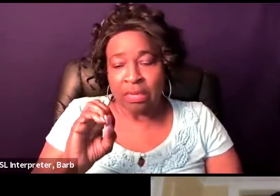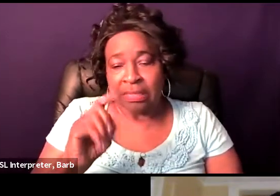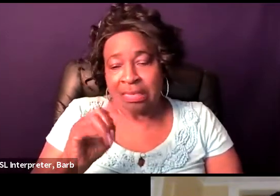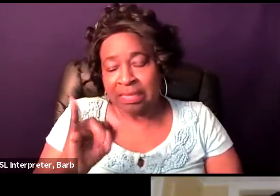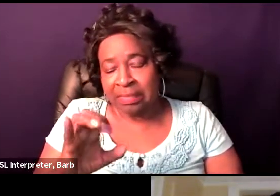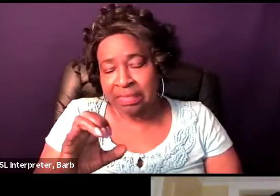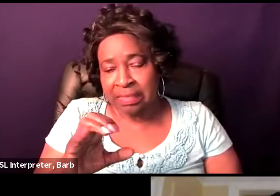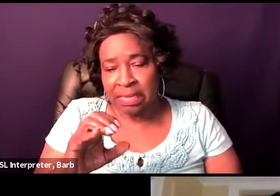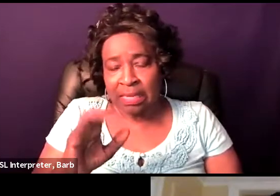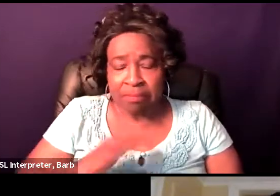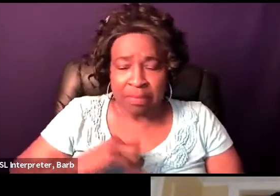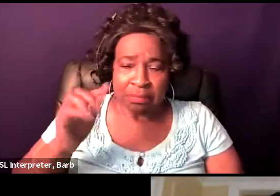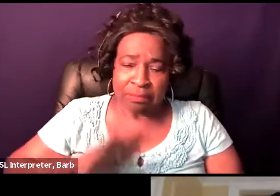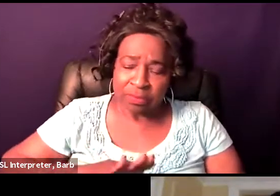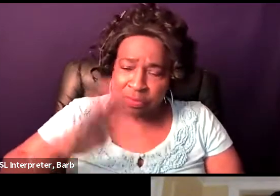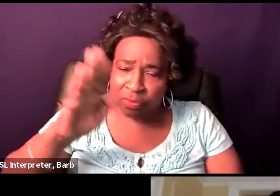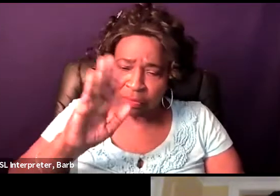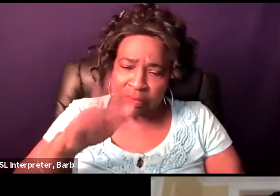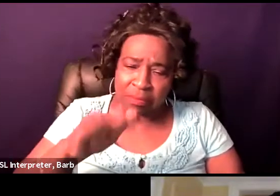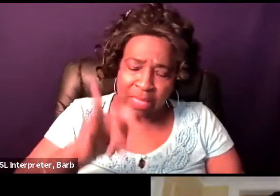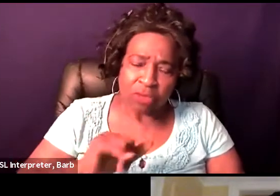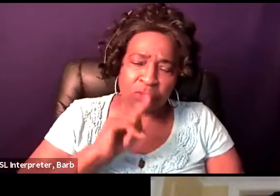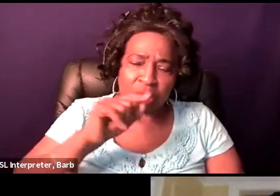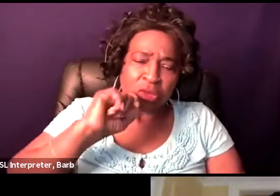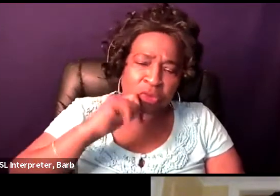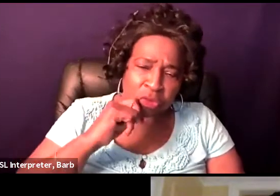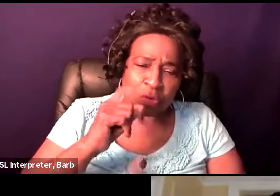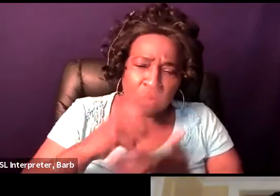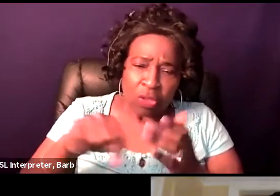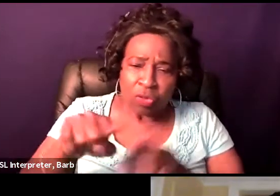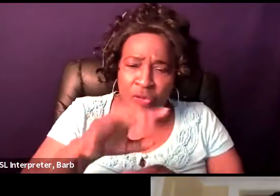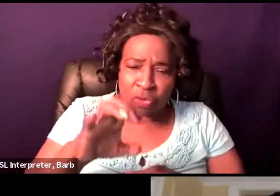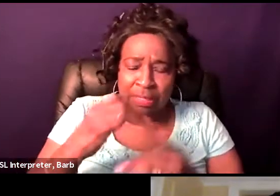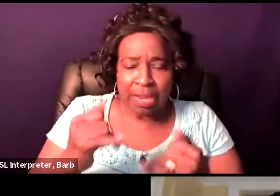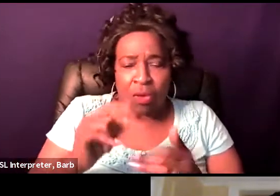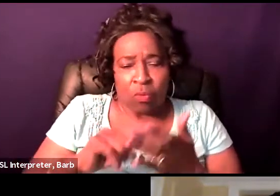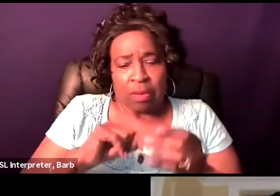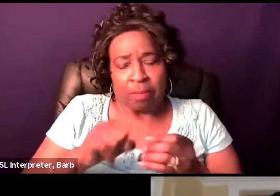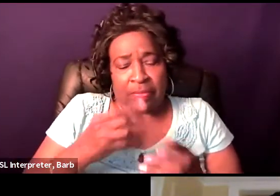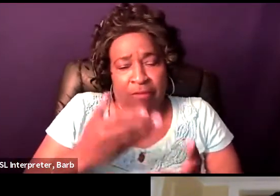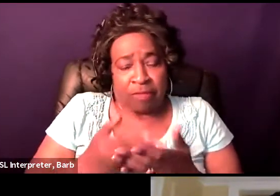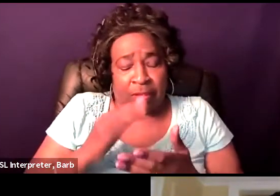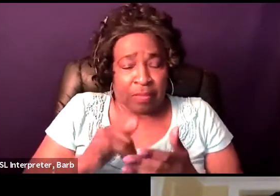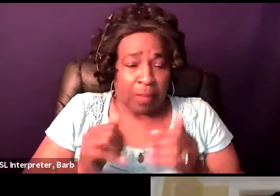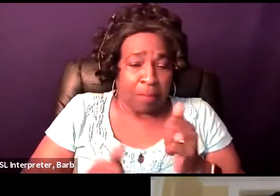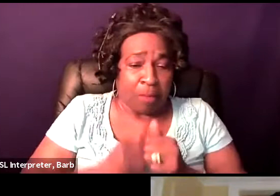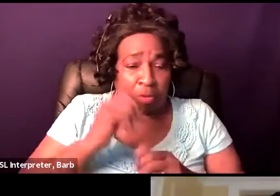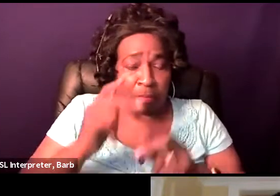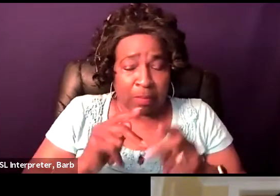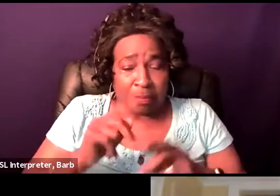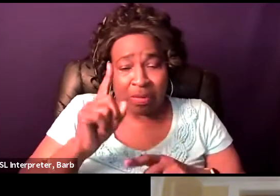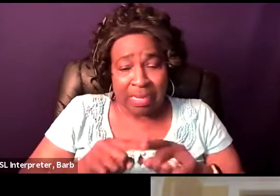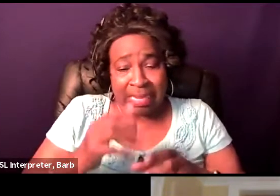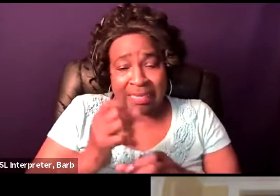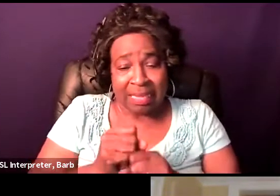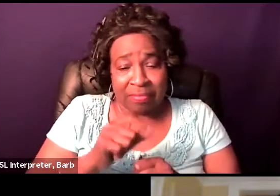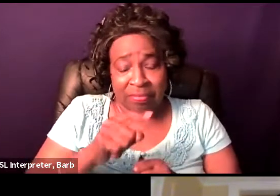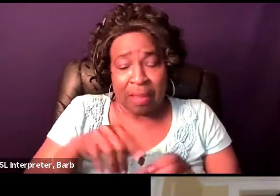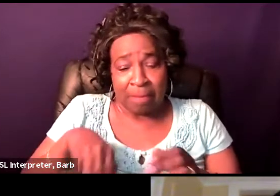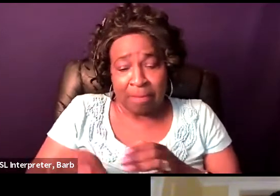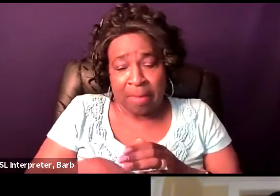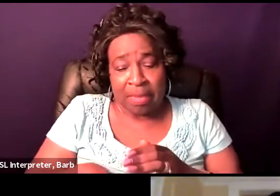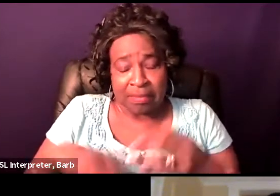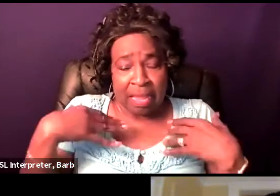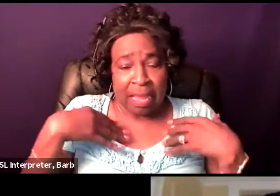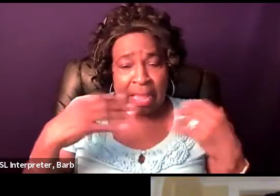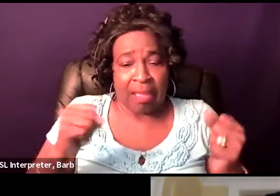like, that's really cool what you guys are doing. Now, what about the fact that most people can't get their basic health taken care